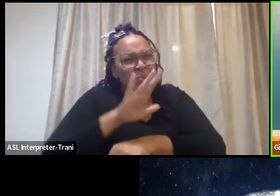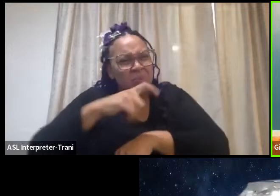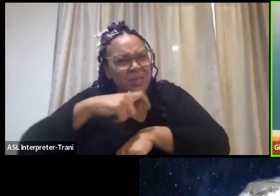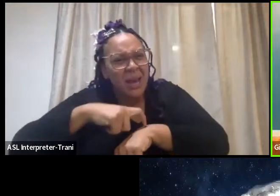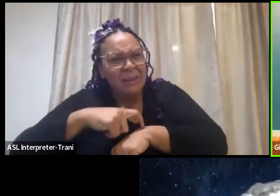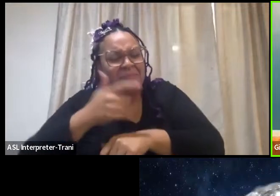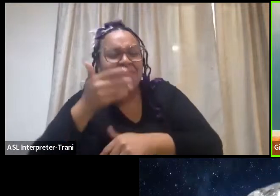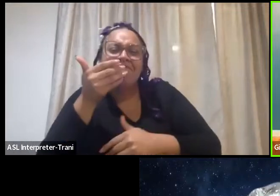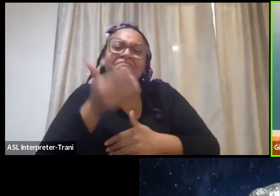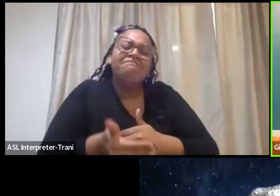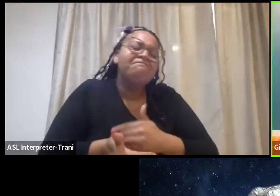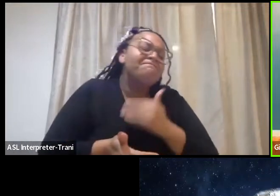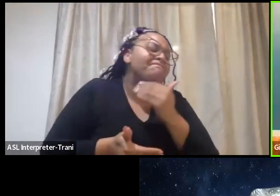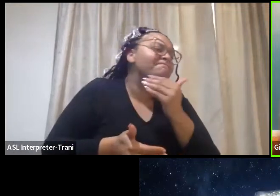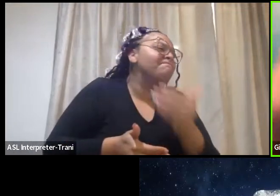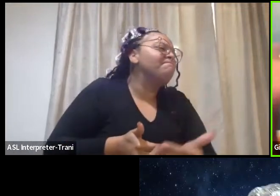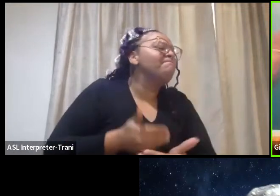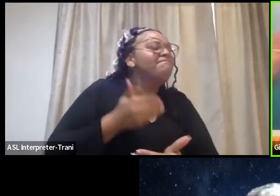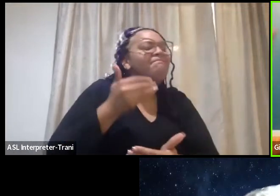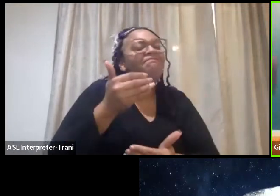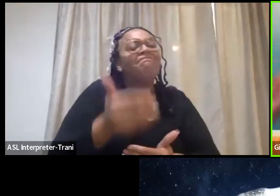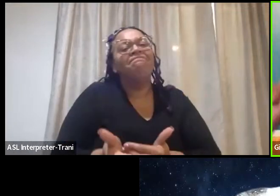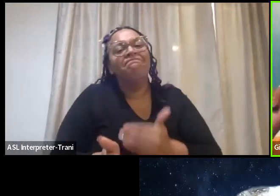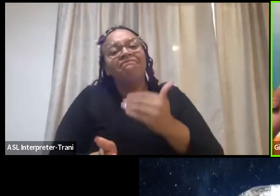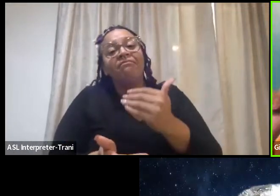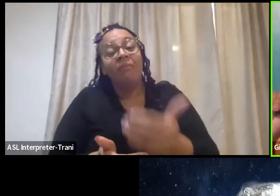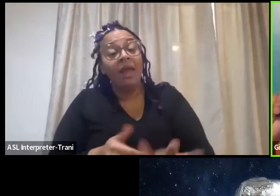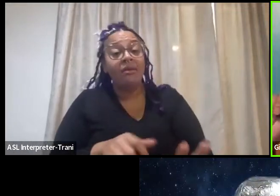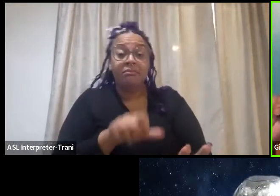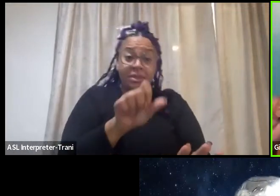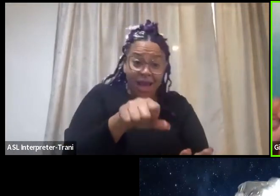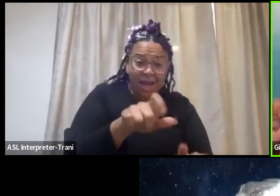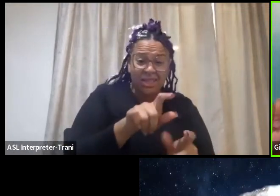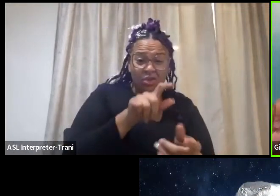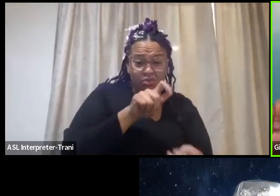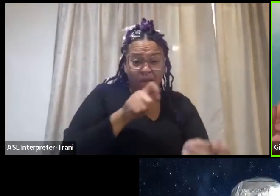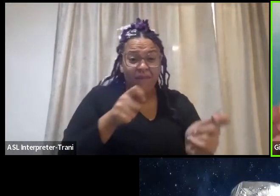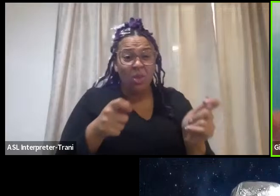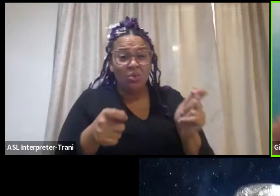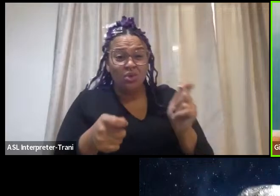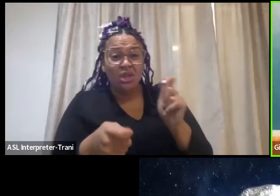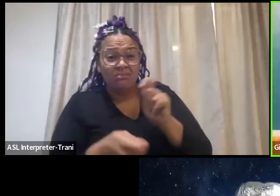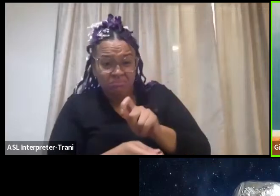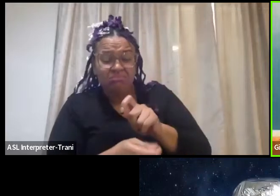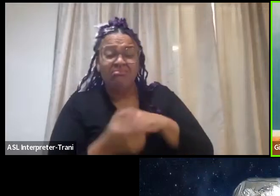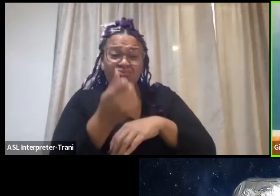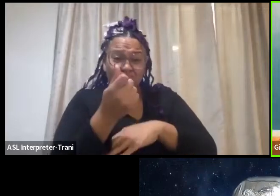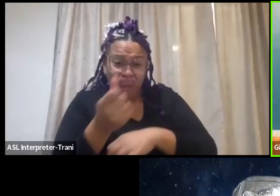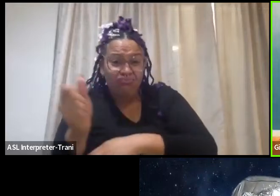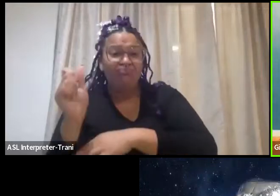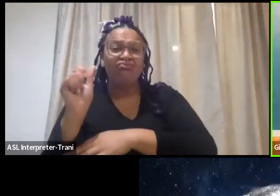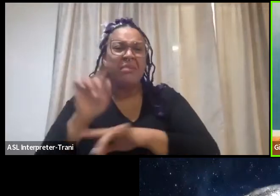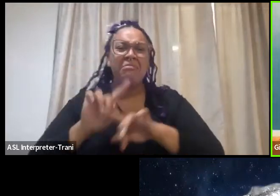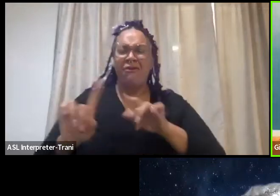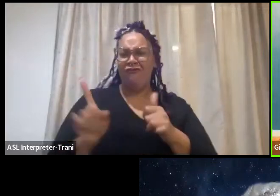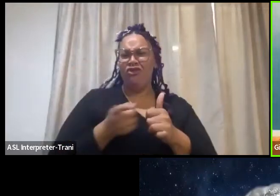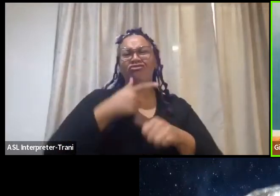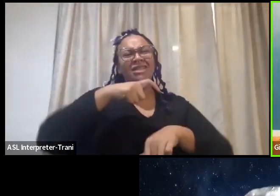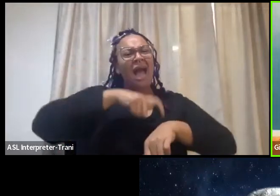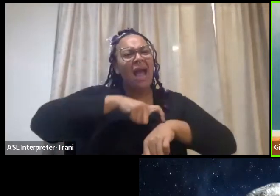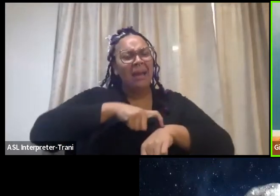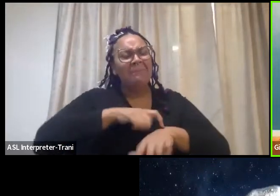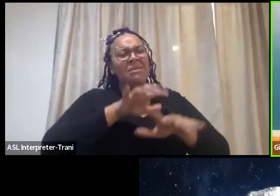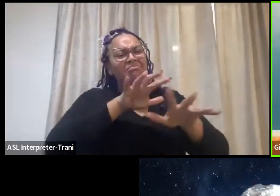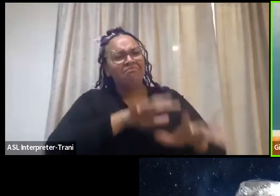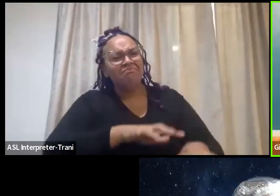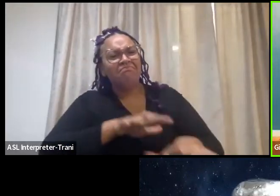There's likely, yes, there's revolution. We'll get there. We'll get there. But first, we need to take our time, right? I